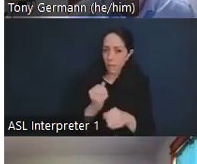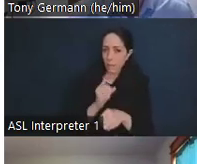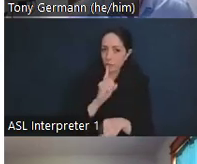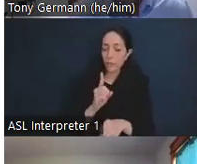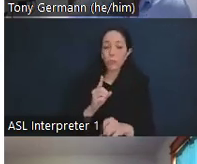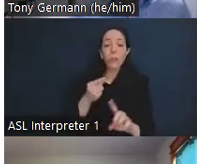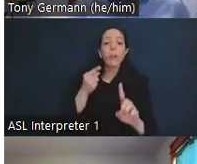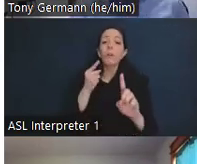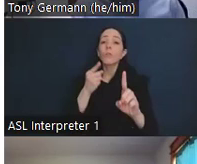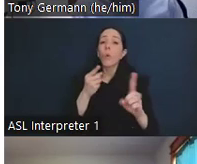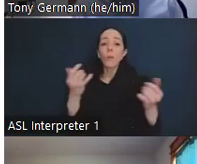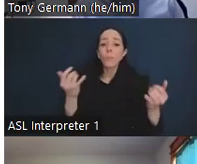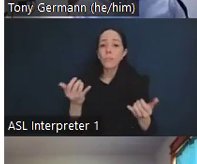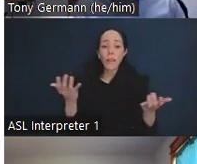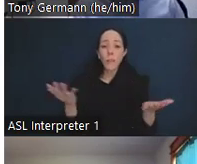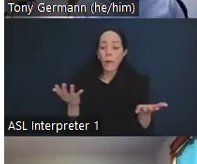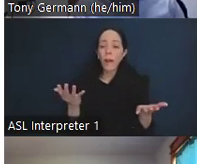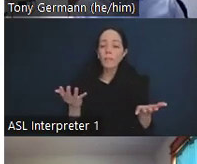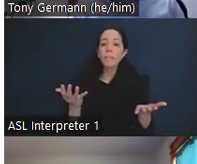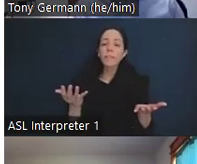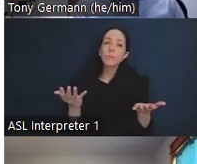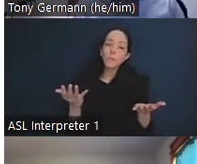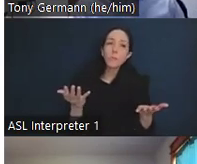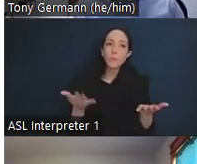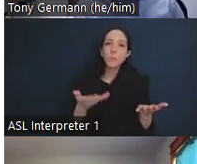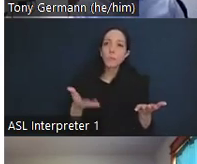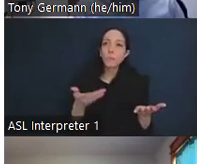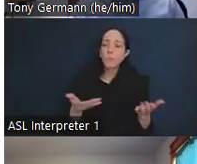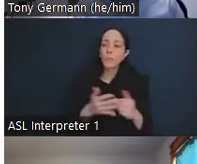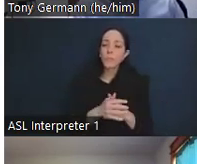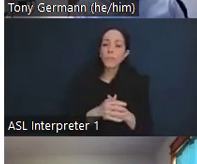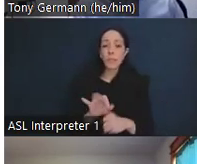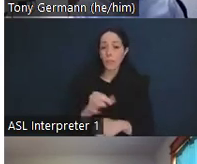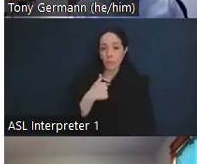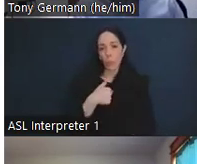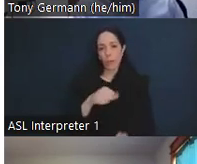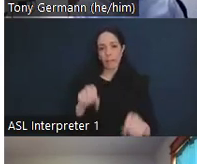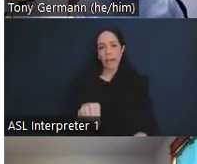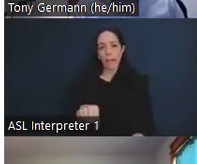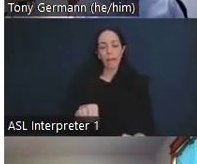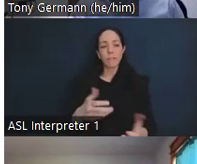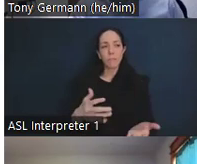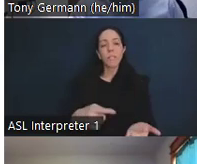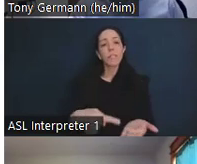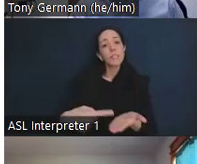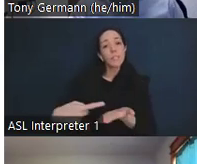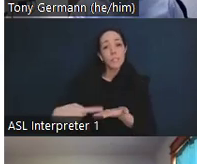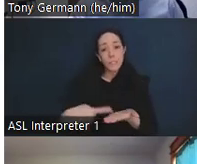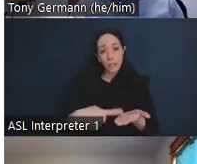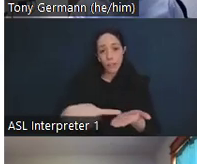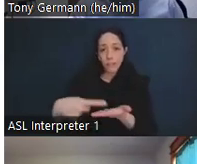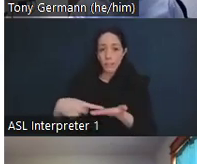today is to at least, well, if we can come to a consensus, but at the very start the conversation